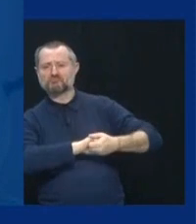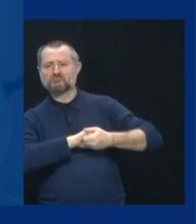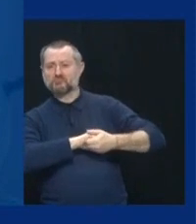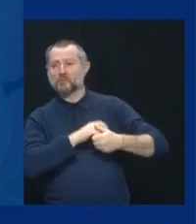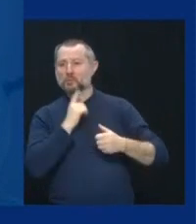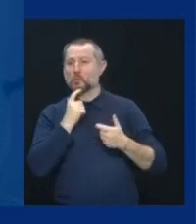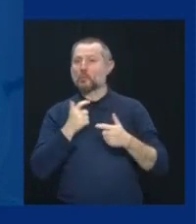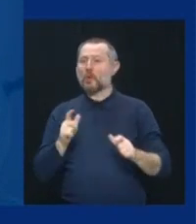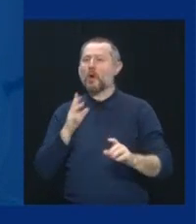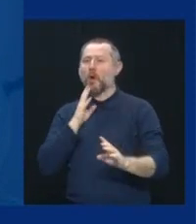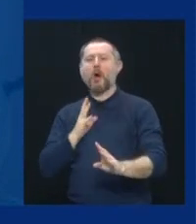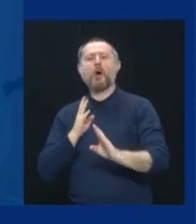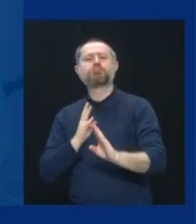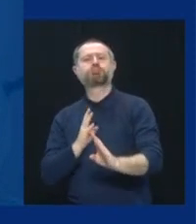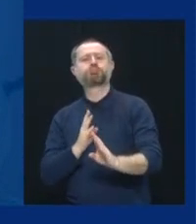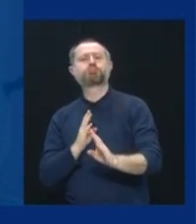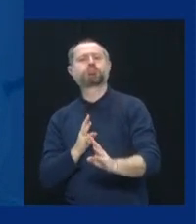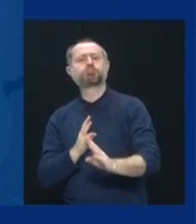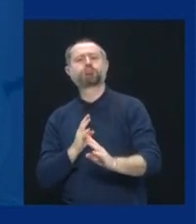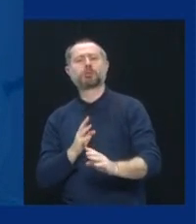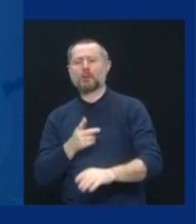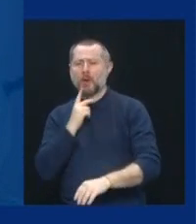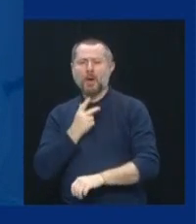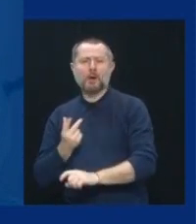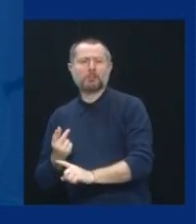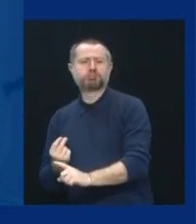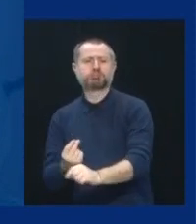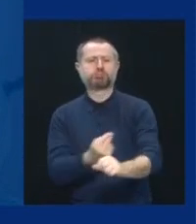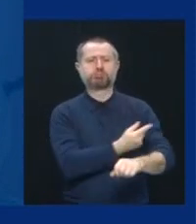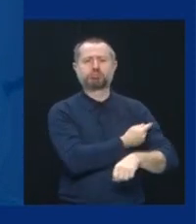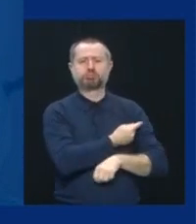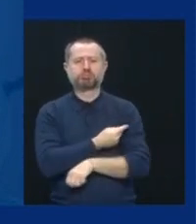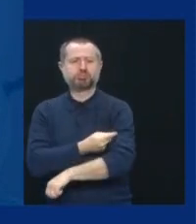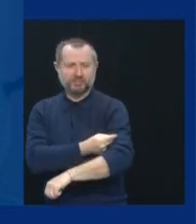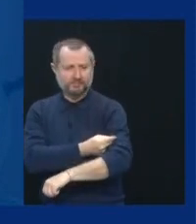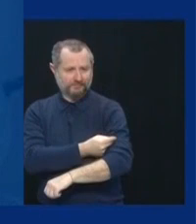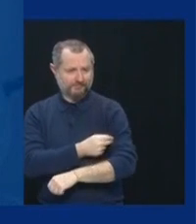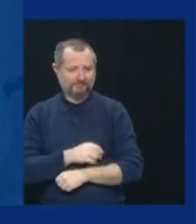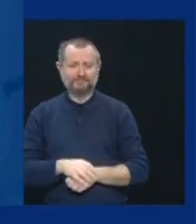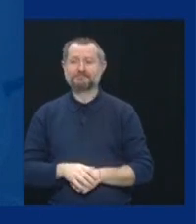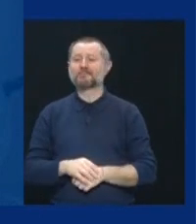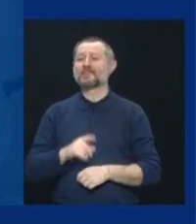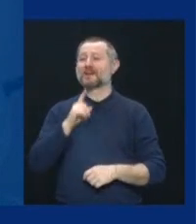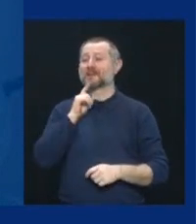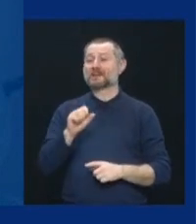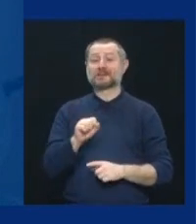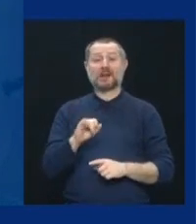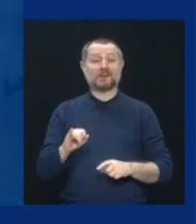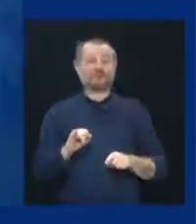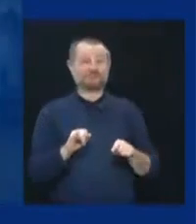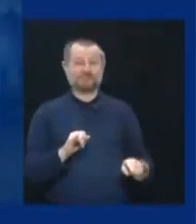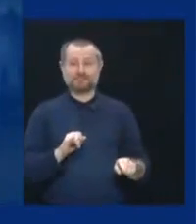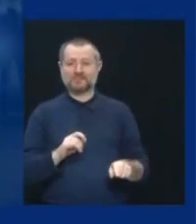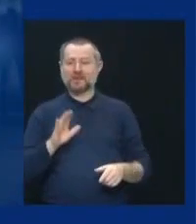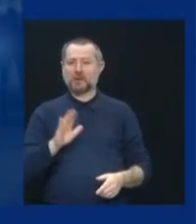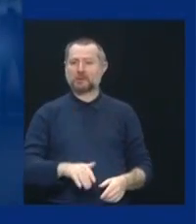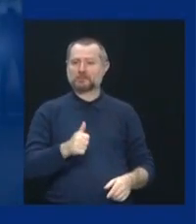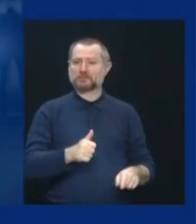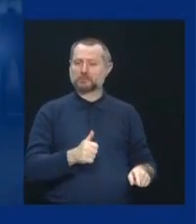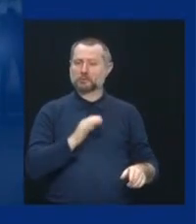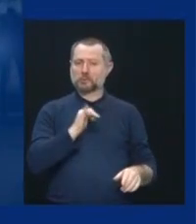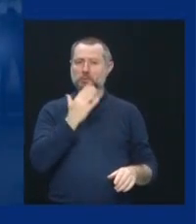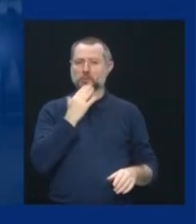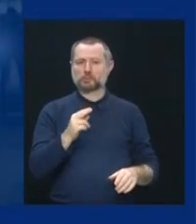large mass vaccination sites. And Staten Island is below Queens and Brooklyn, so that's good news.